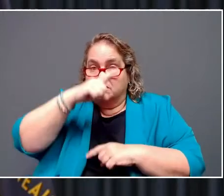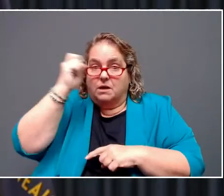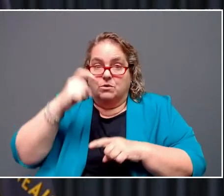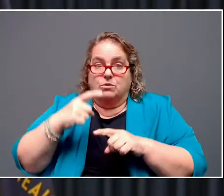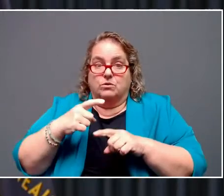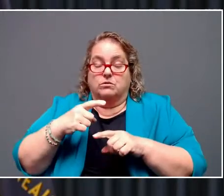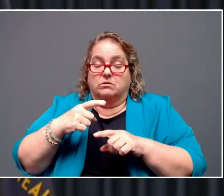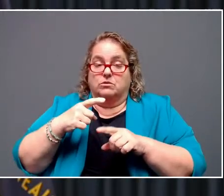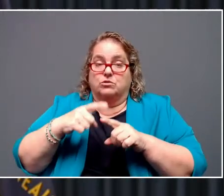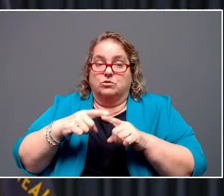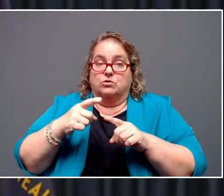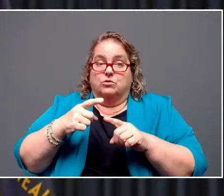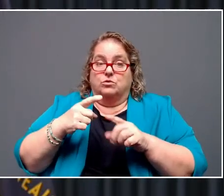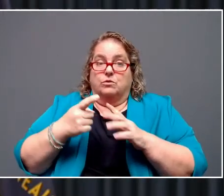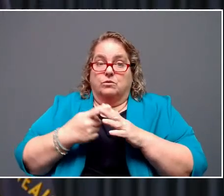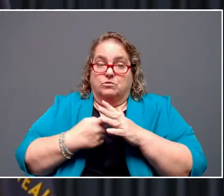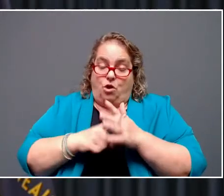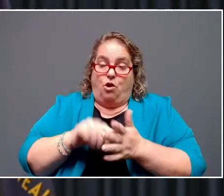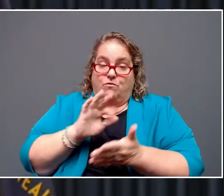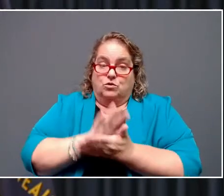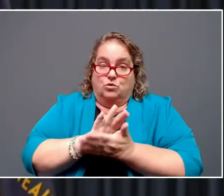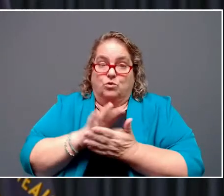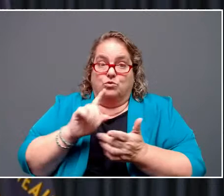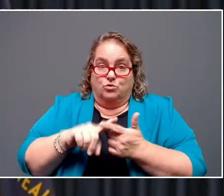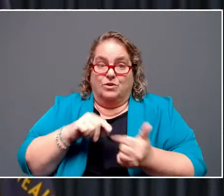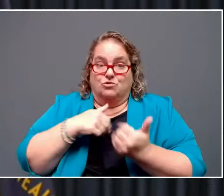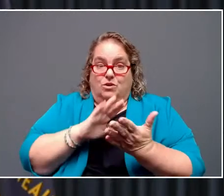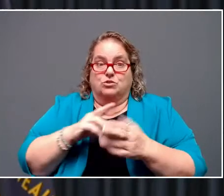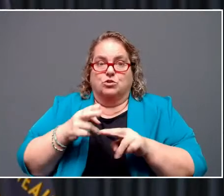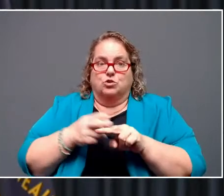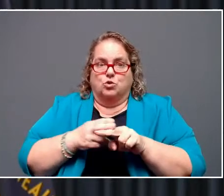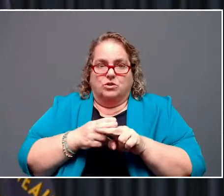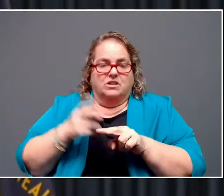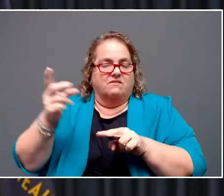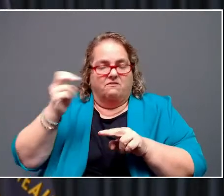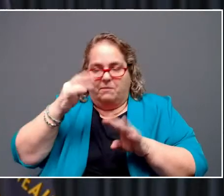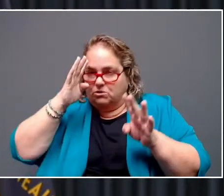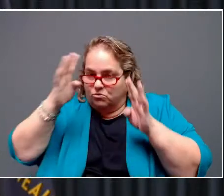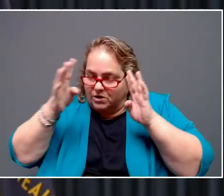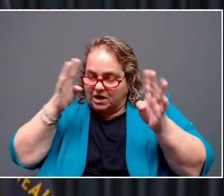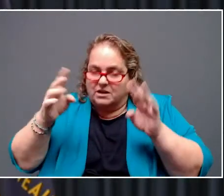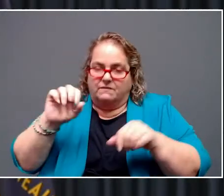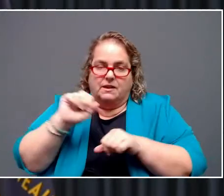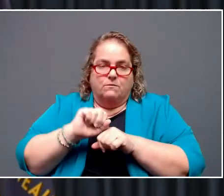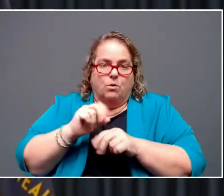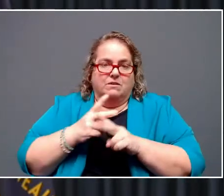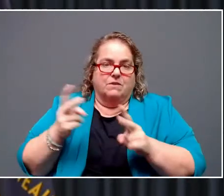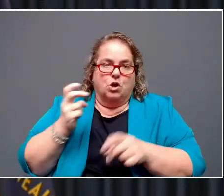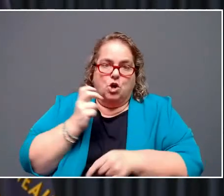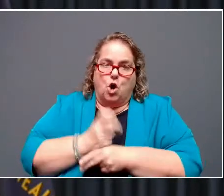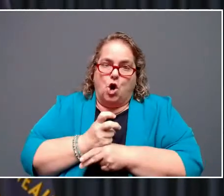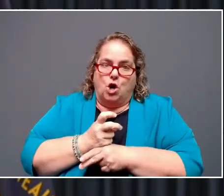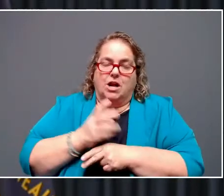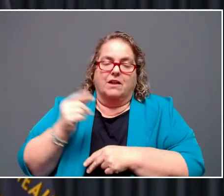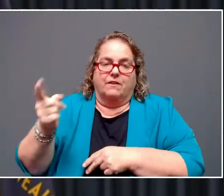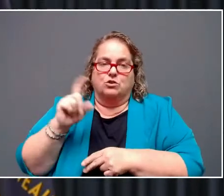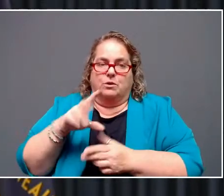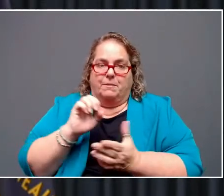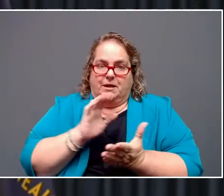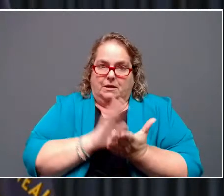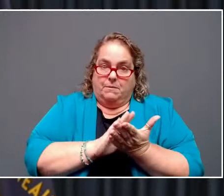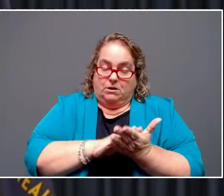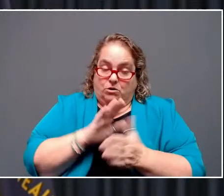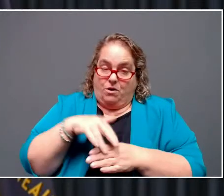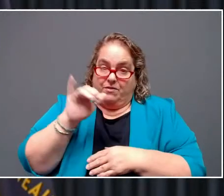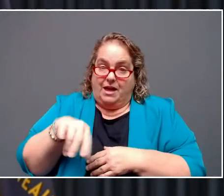to address a lot of these shortages. They have been creative. They have worked really hard, and they should be commended. We are